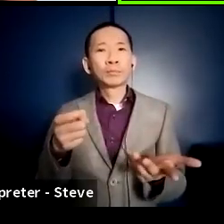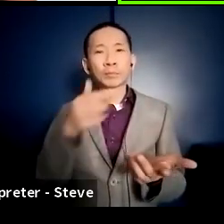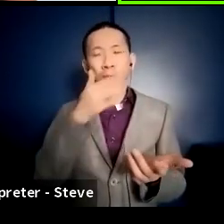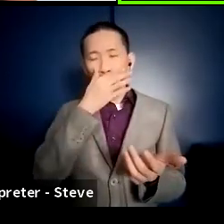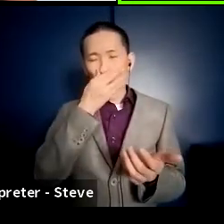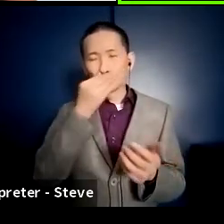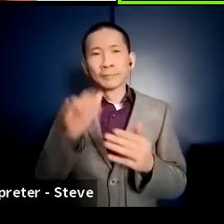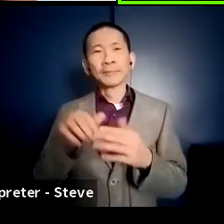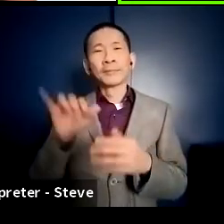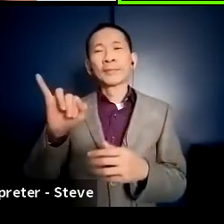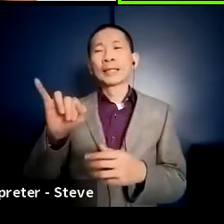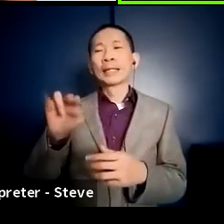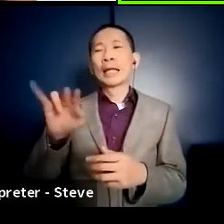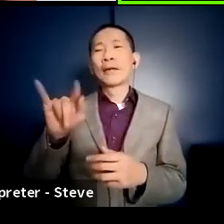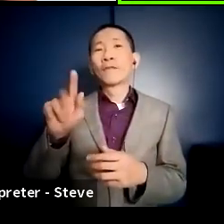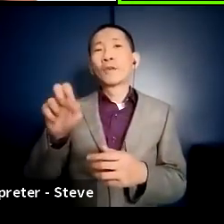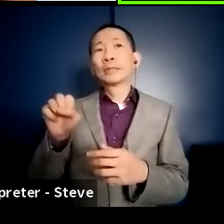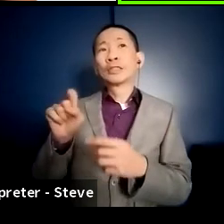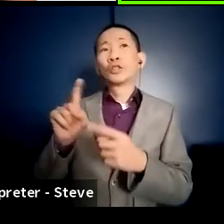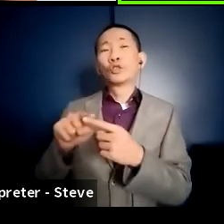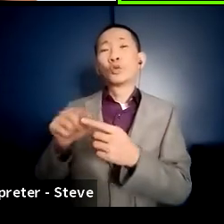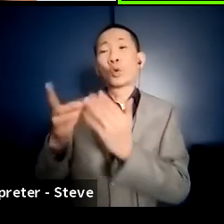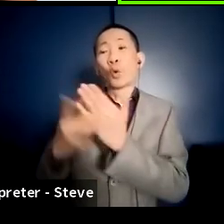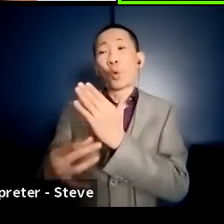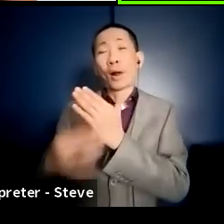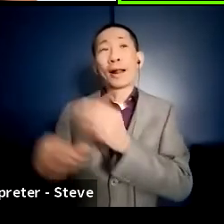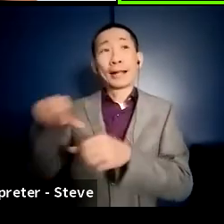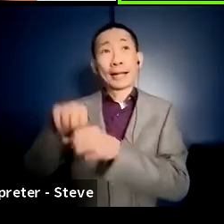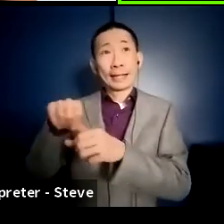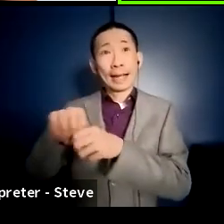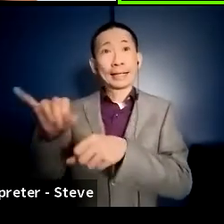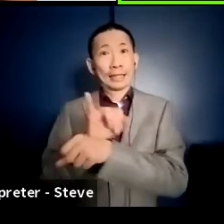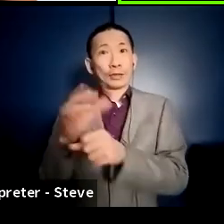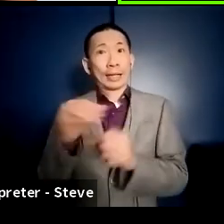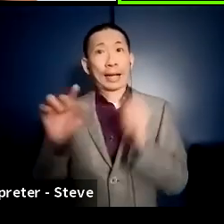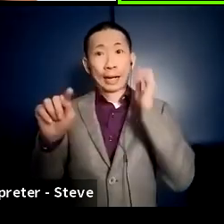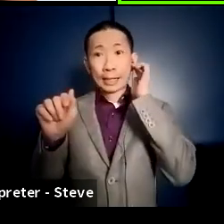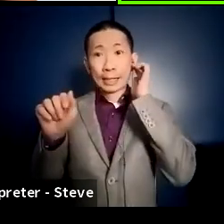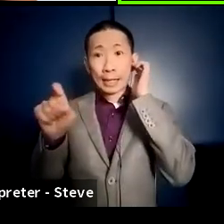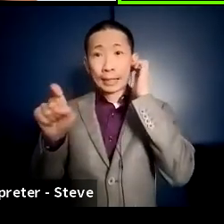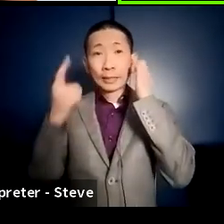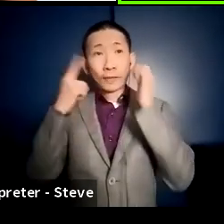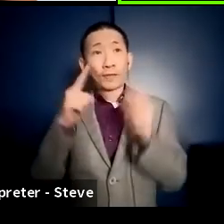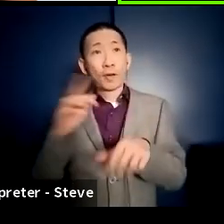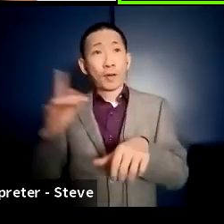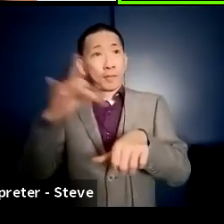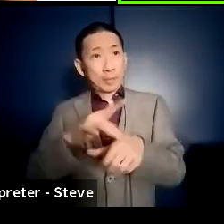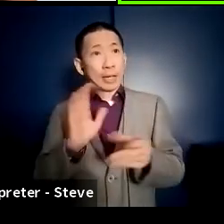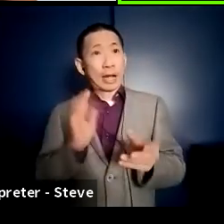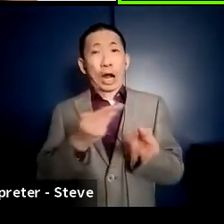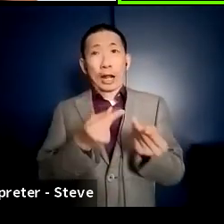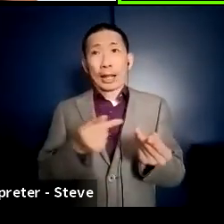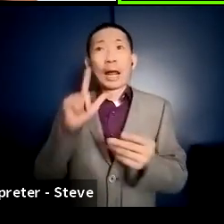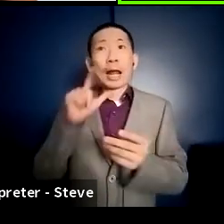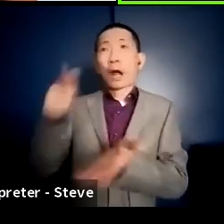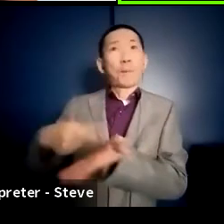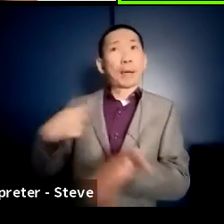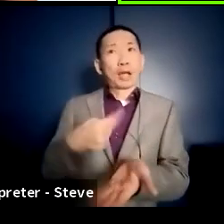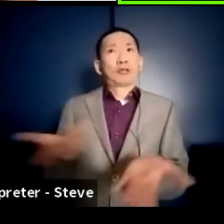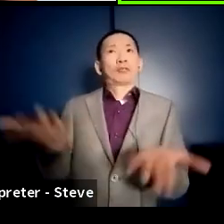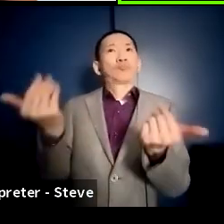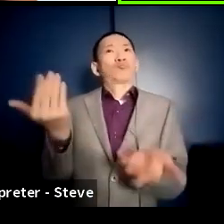these invoices to oil and gas industries and taxes for being on our lands and not paying up. And